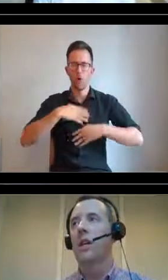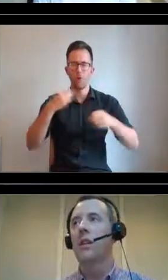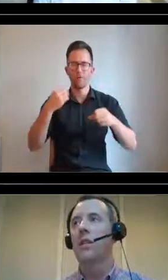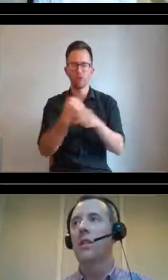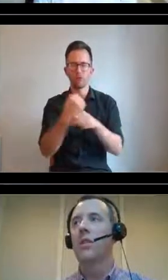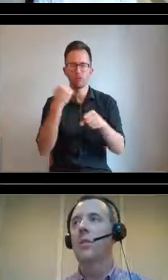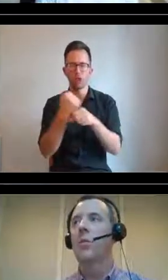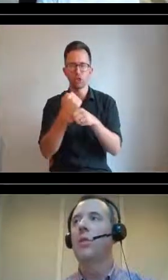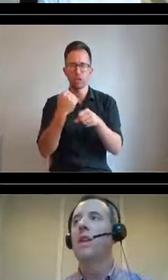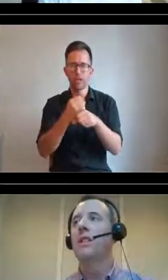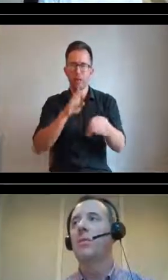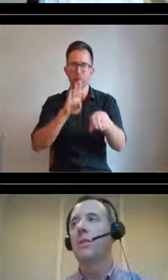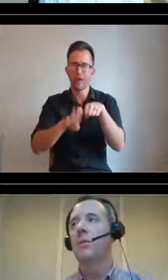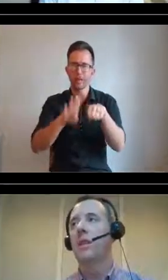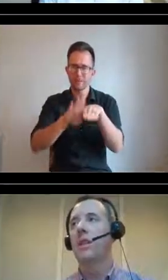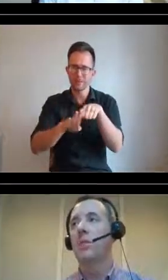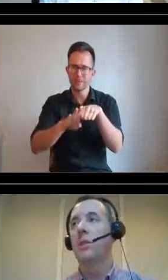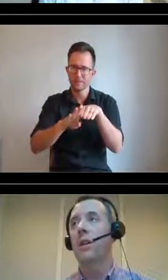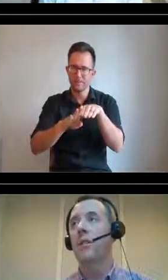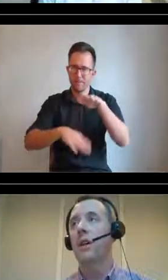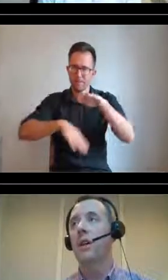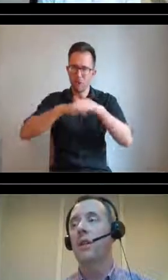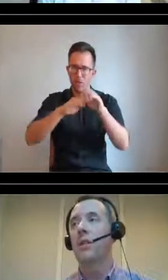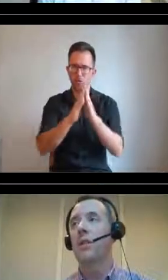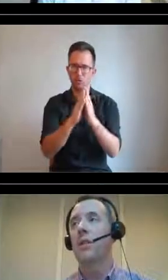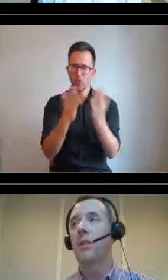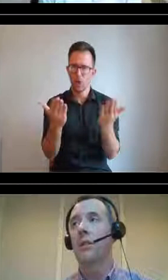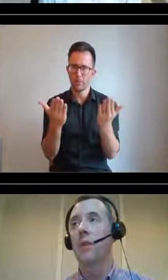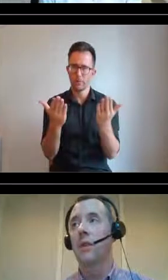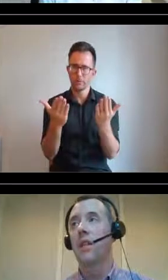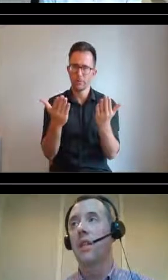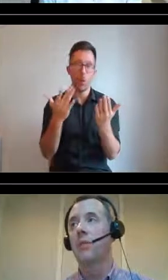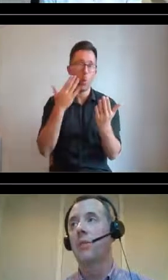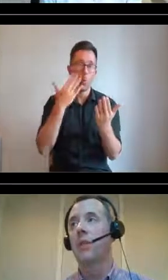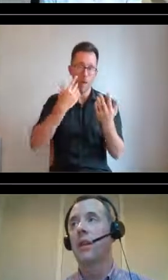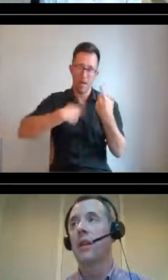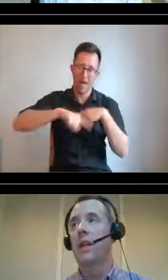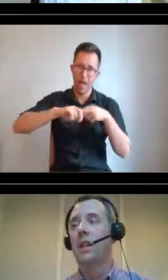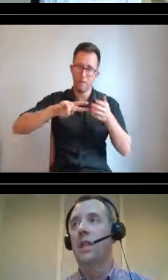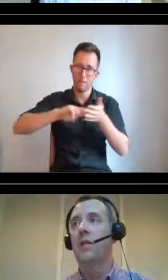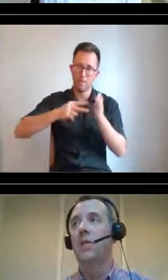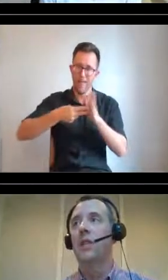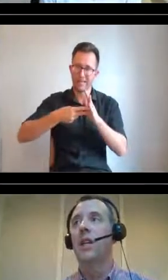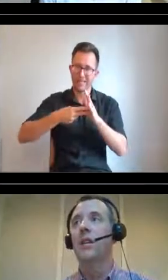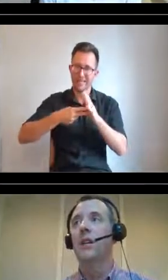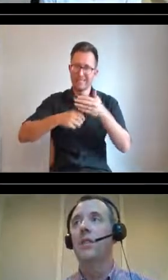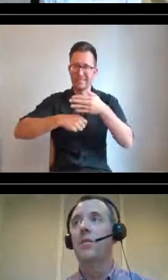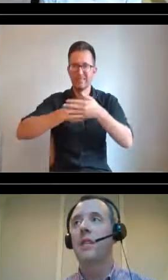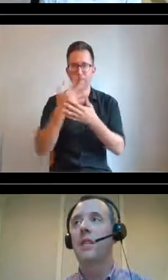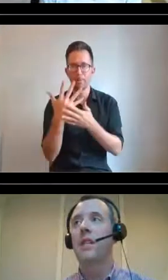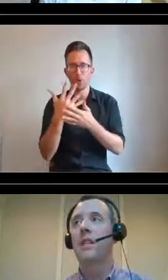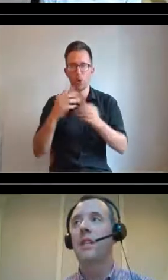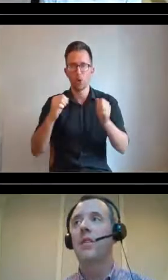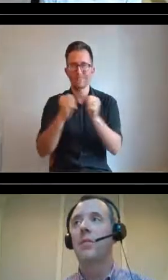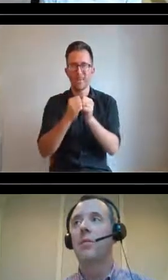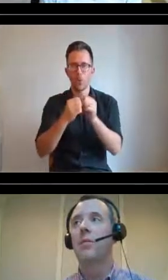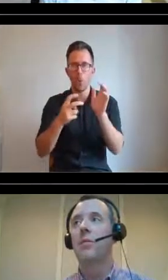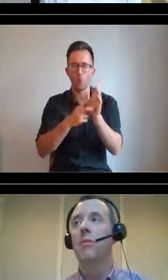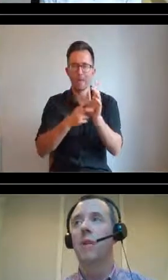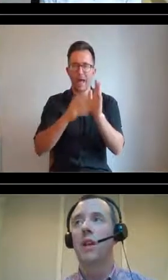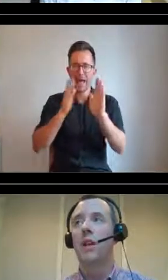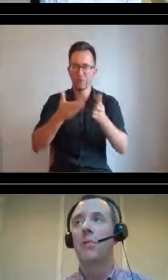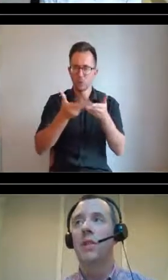a document which has to be submitted as part of our development consent order, and that will set out very